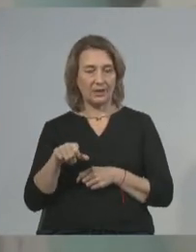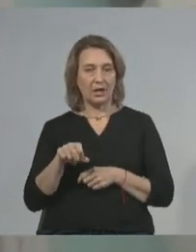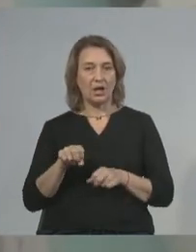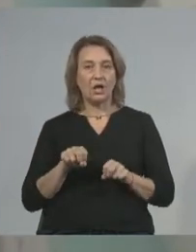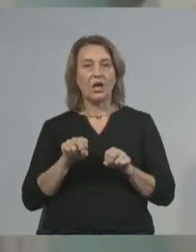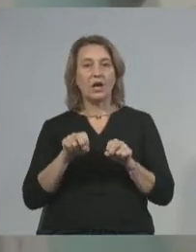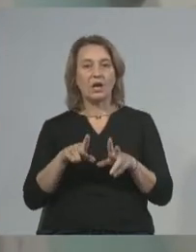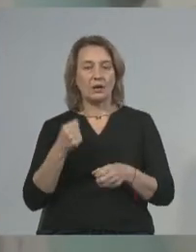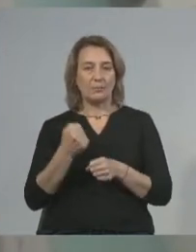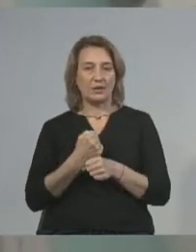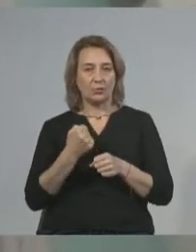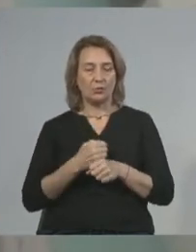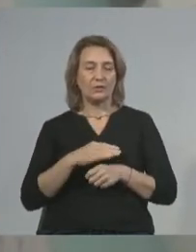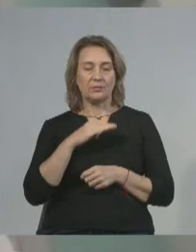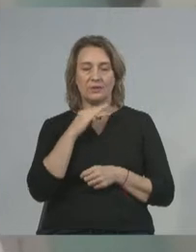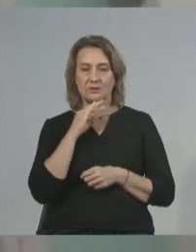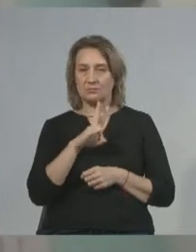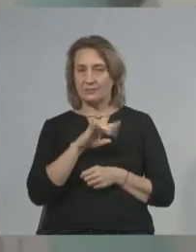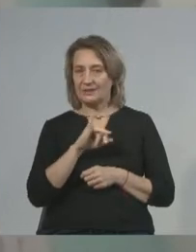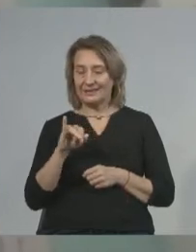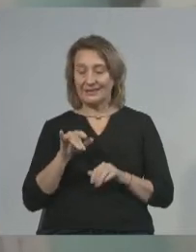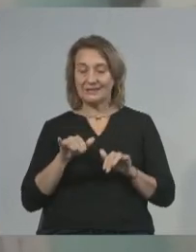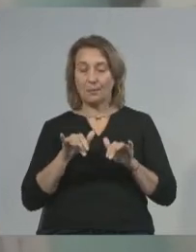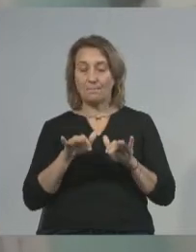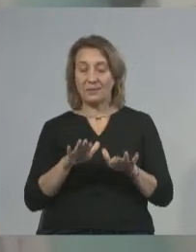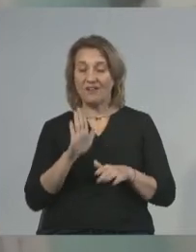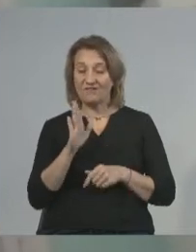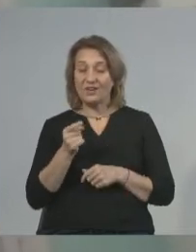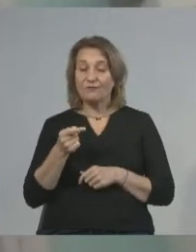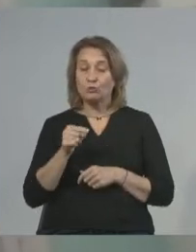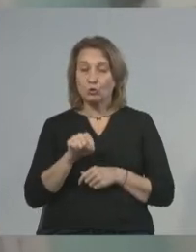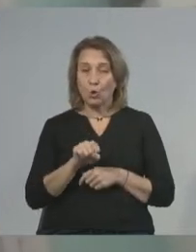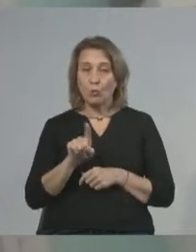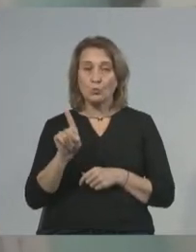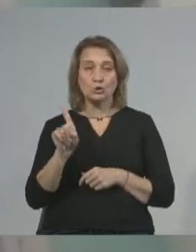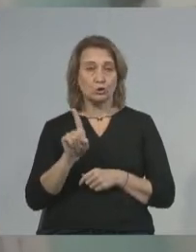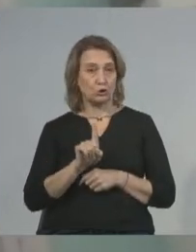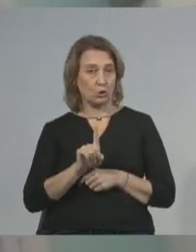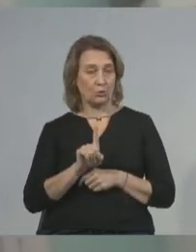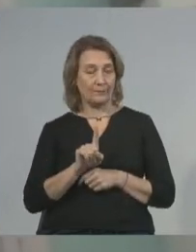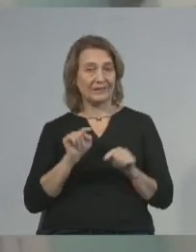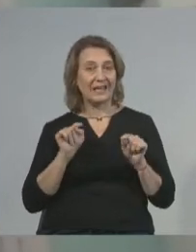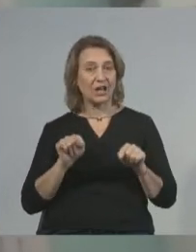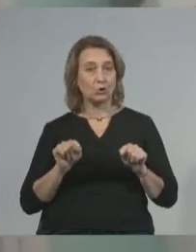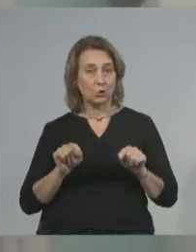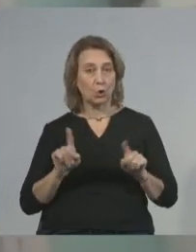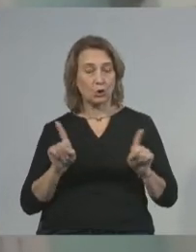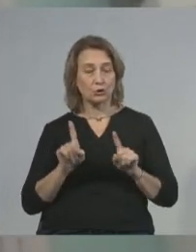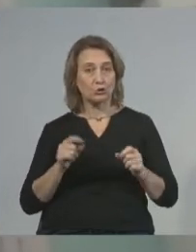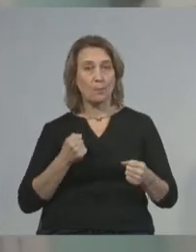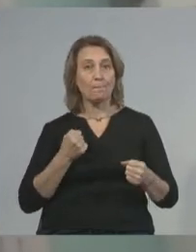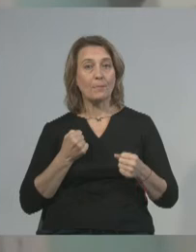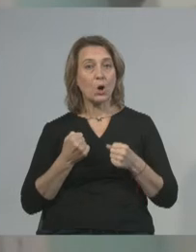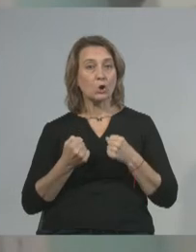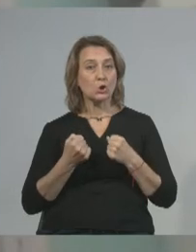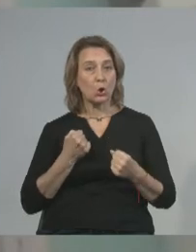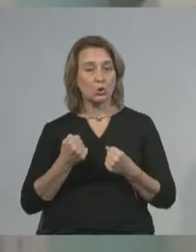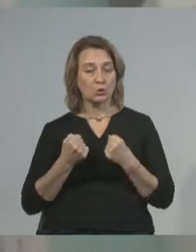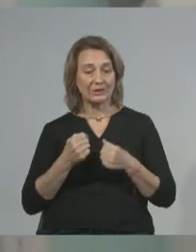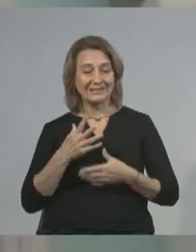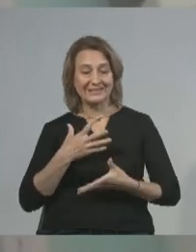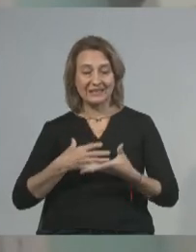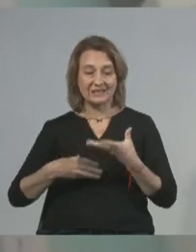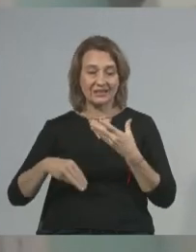no the thing is that in order to really fight all this this info i mean